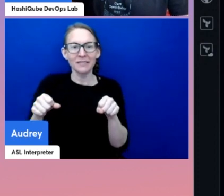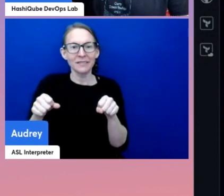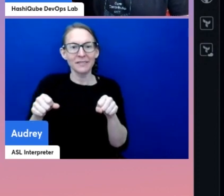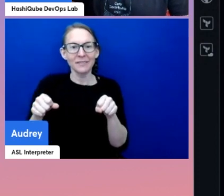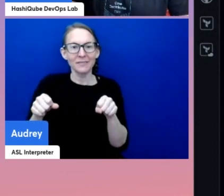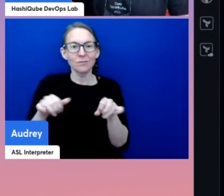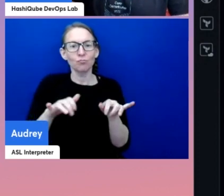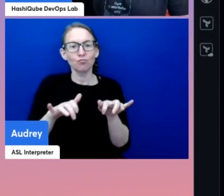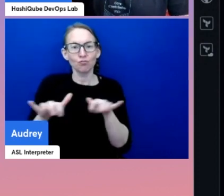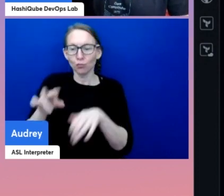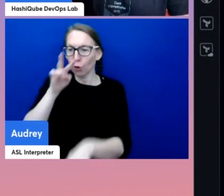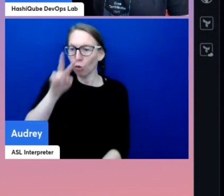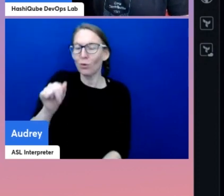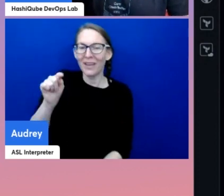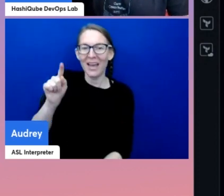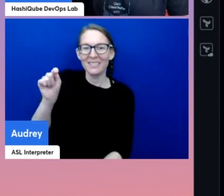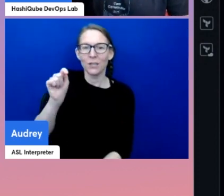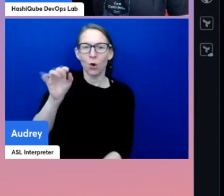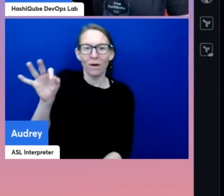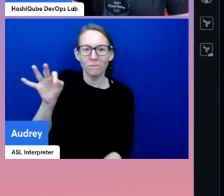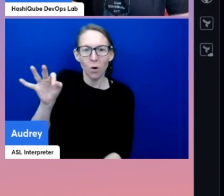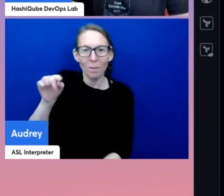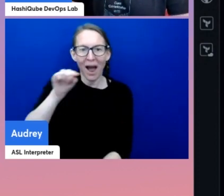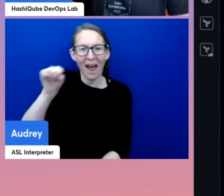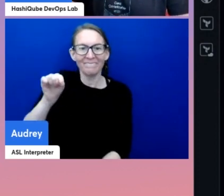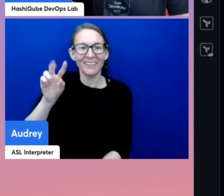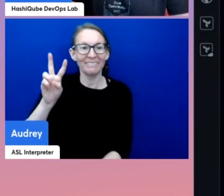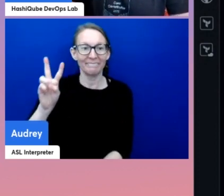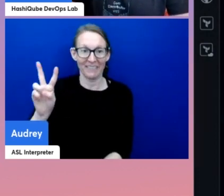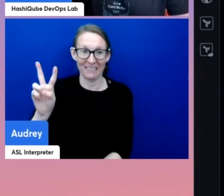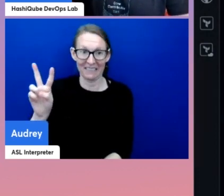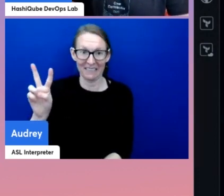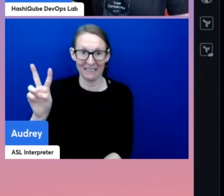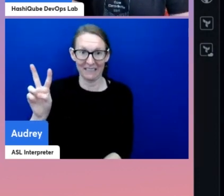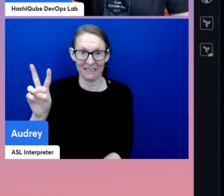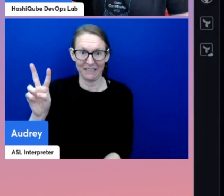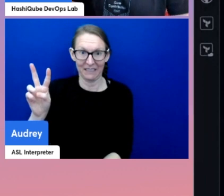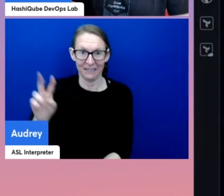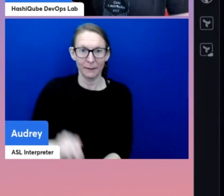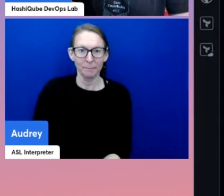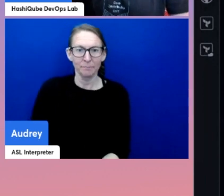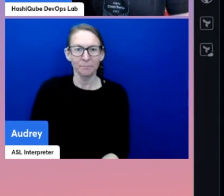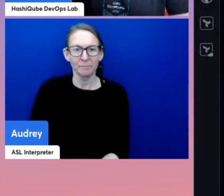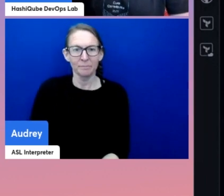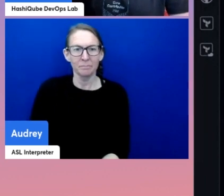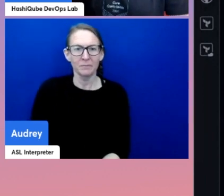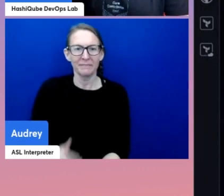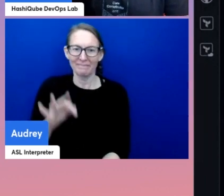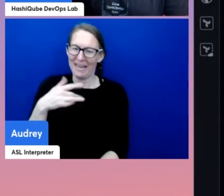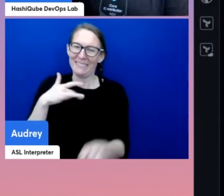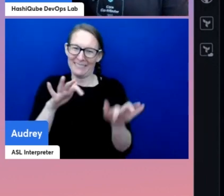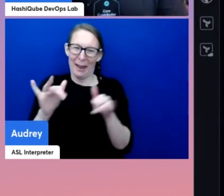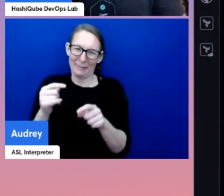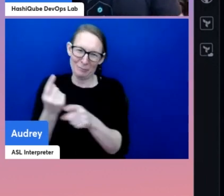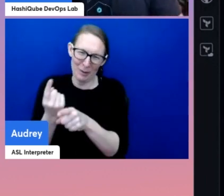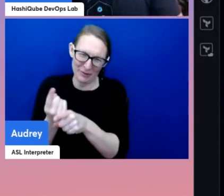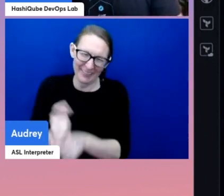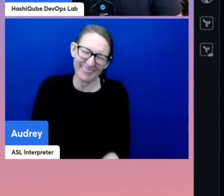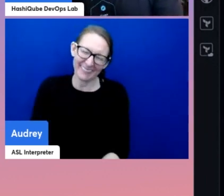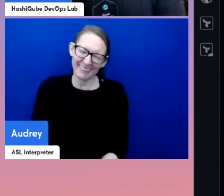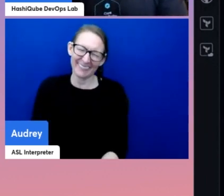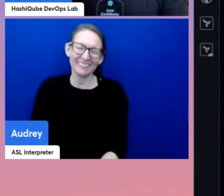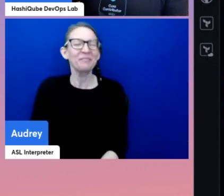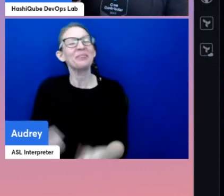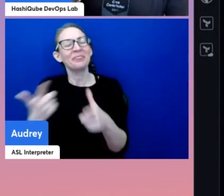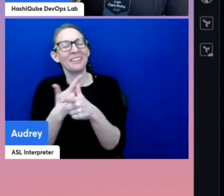look at Terraform-V, and I should just type properly, -V, and we will